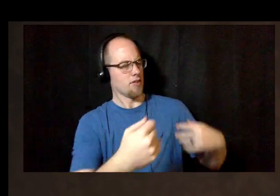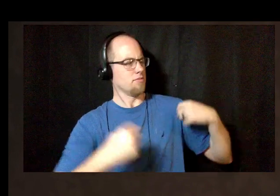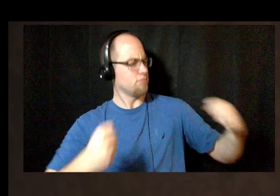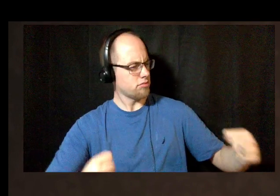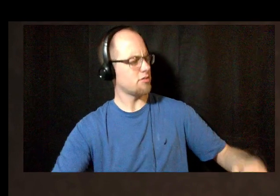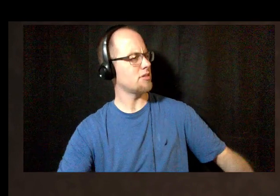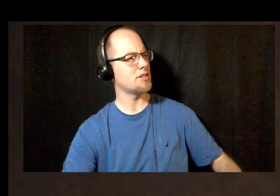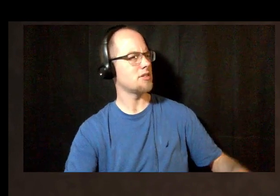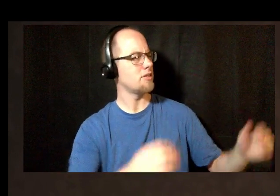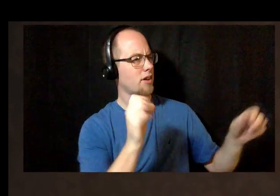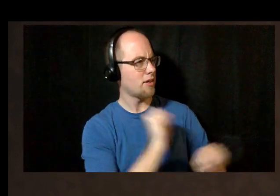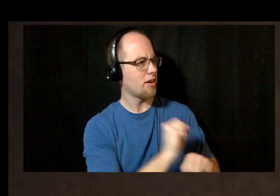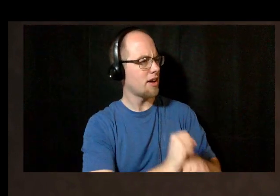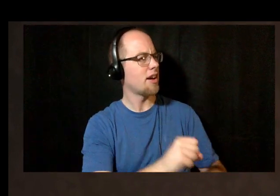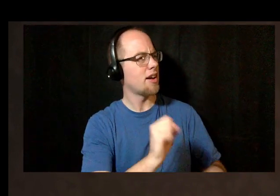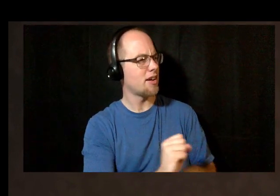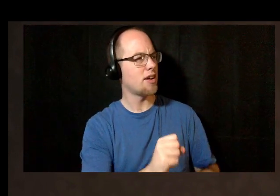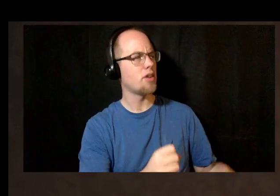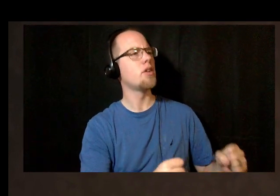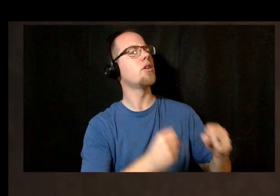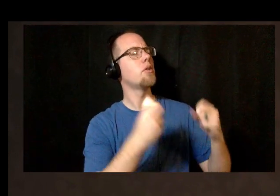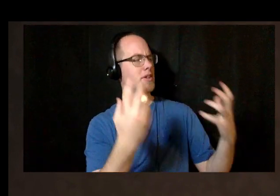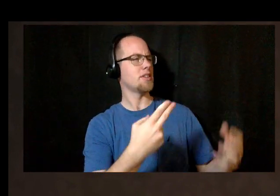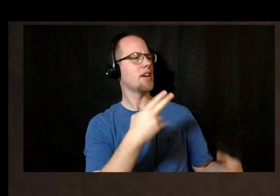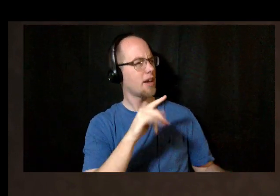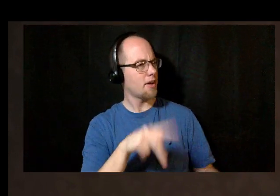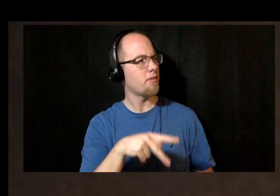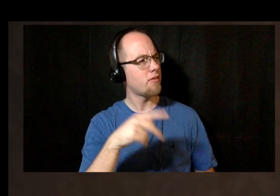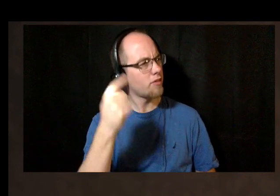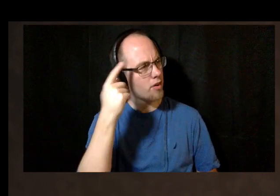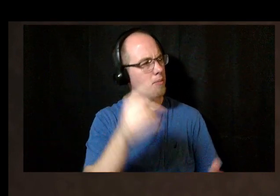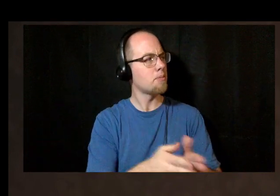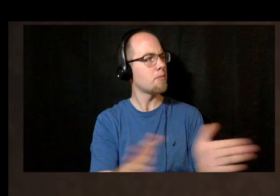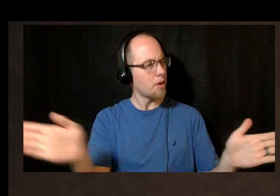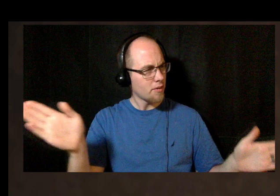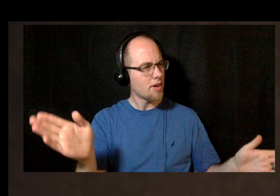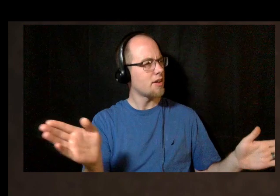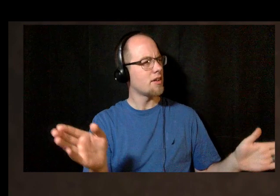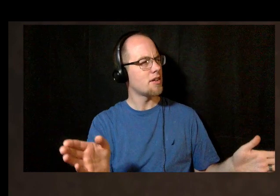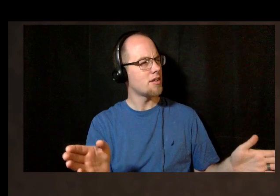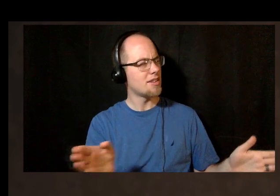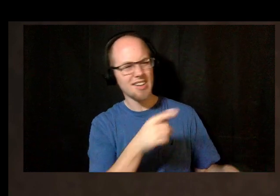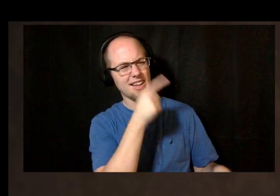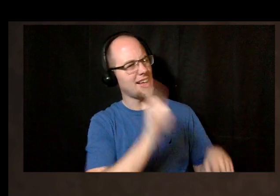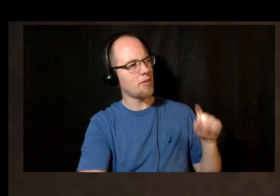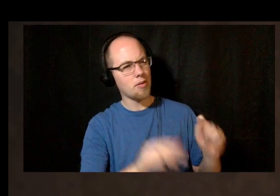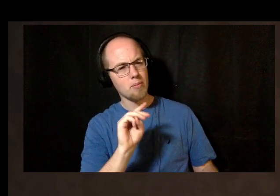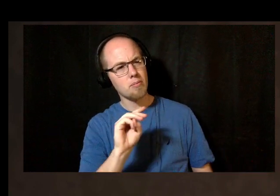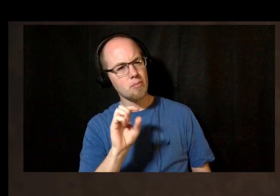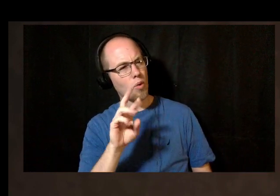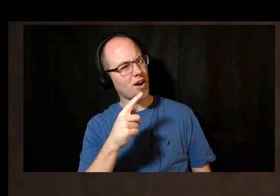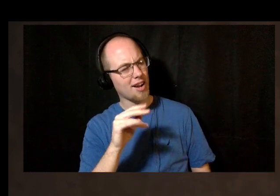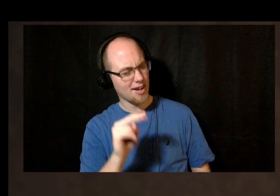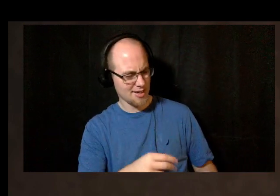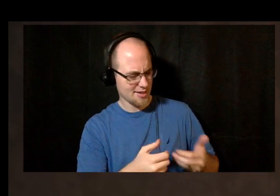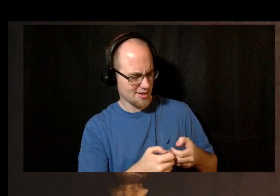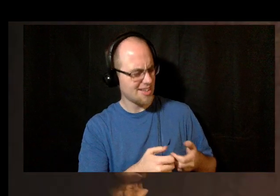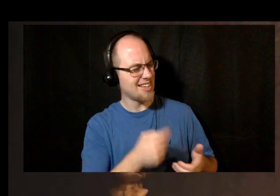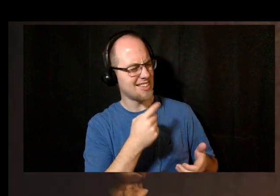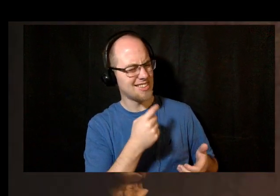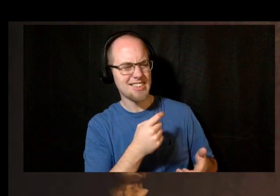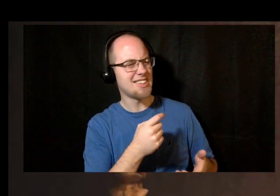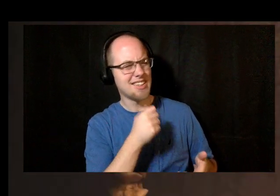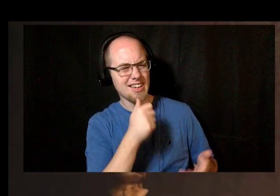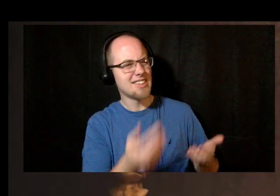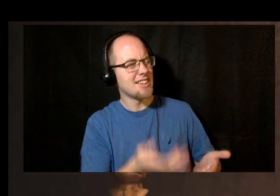for the public sector. But this can't be Morgan. Because Morgan's text messages would suggest that he's not that technically savvy. And then the